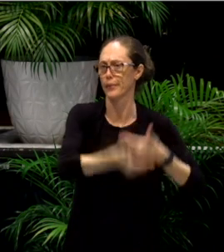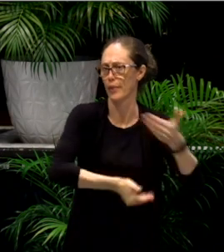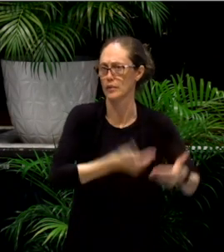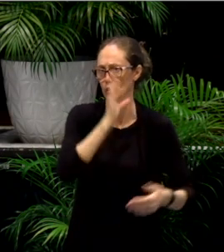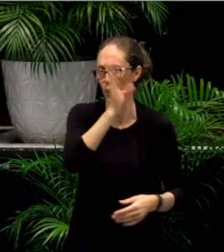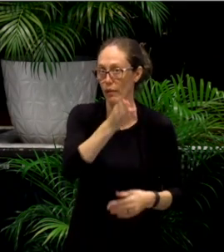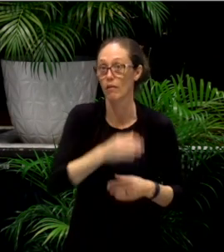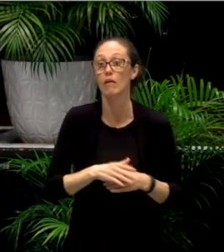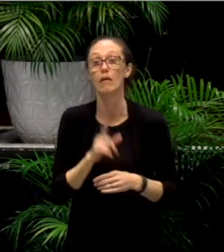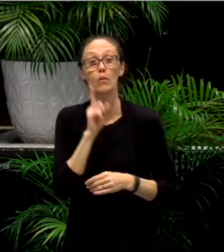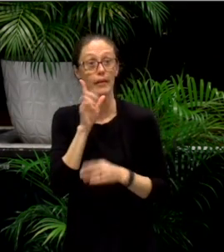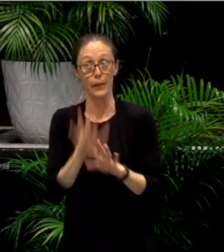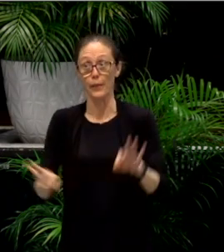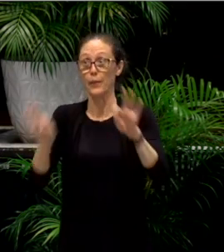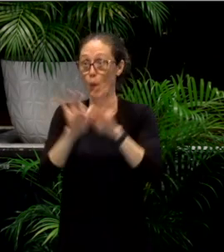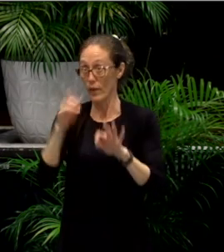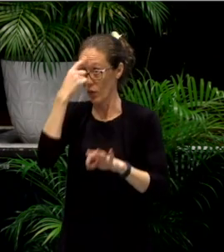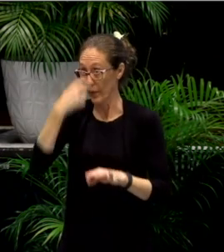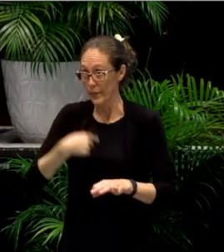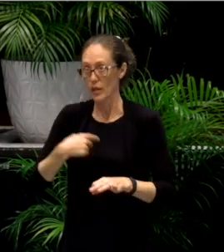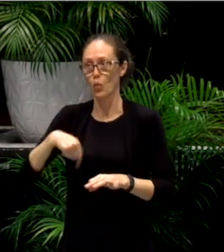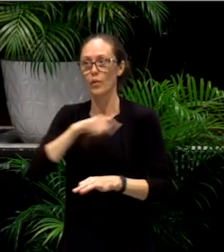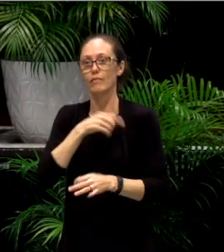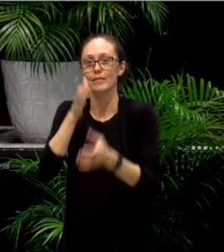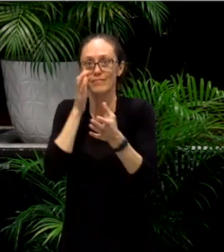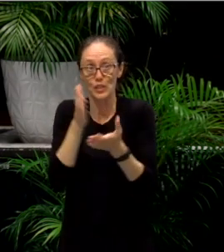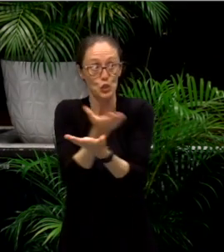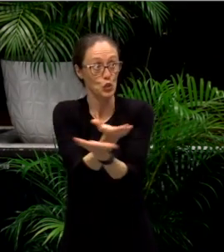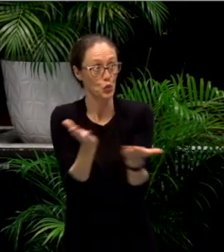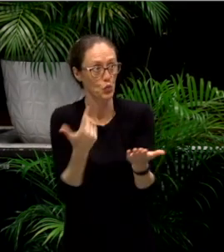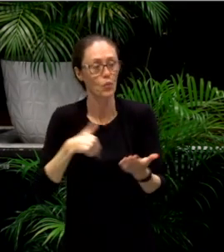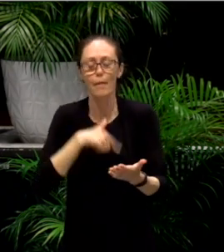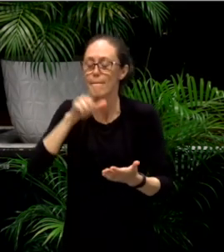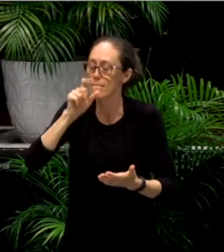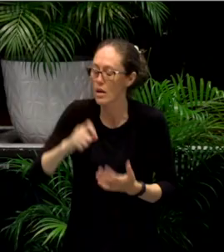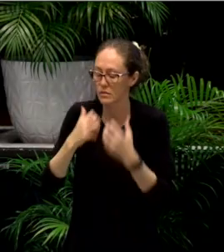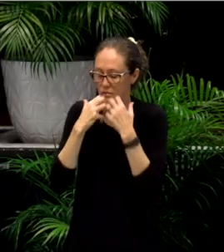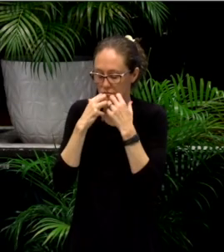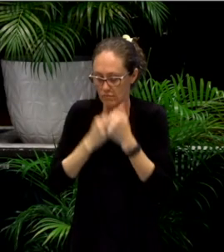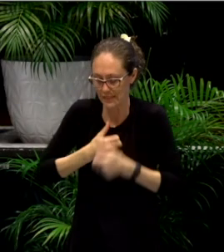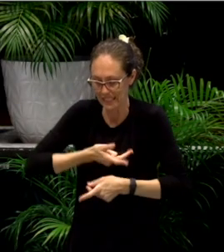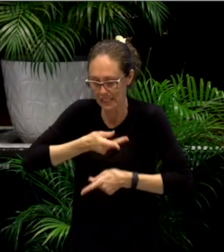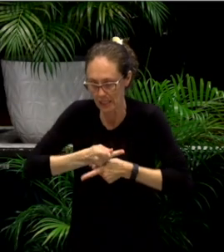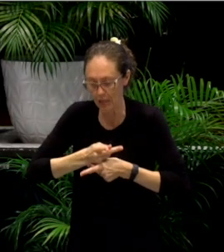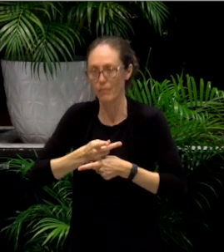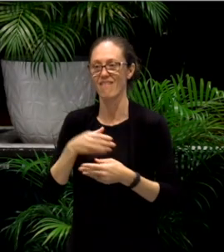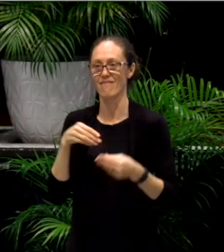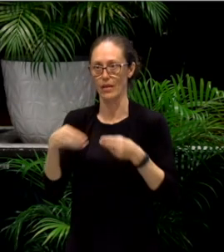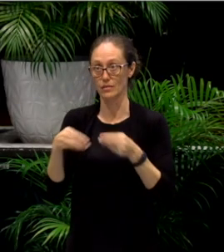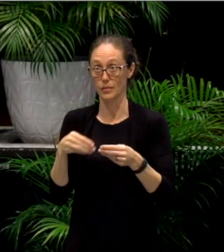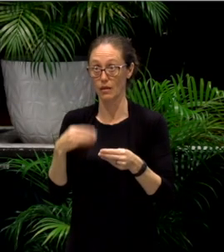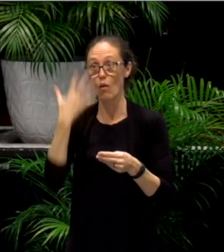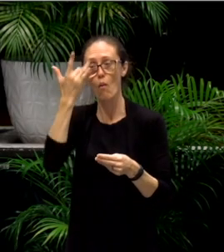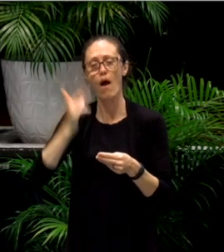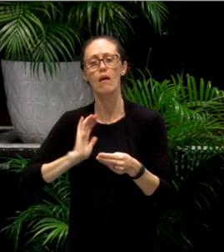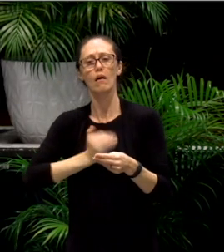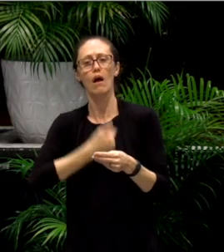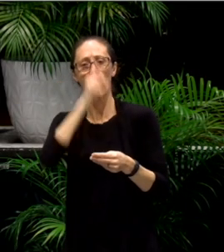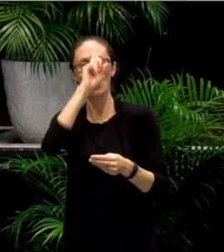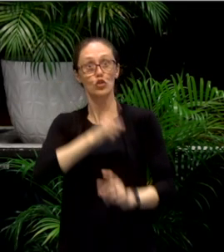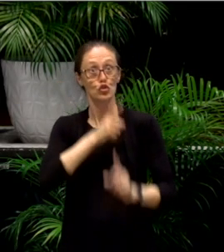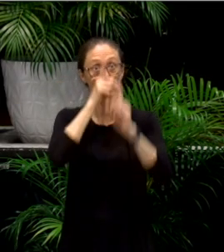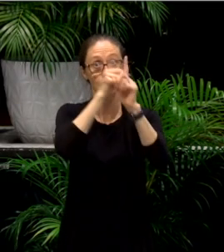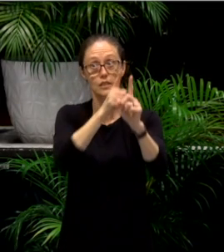me, we've been listening to you, that we need to preserve flexibility to meet our strategic objectives at the